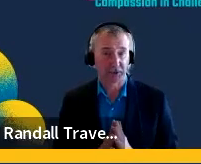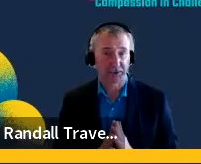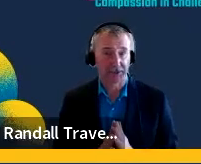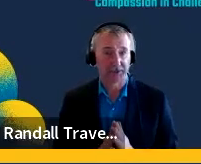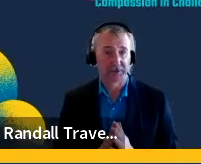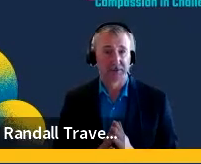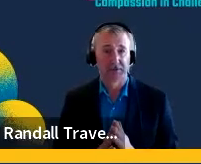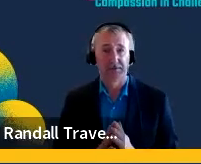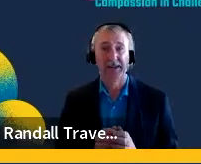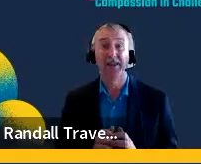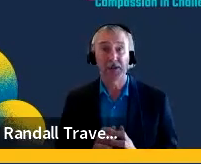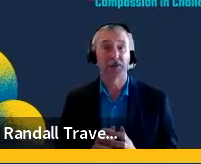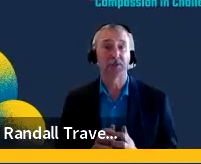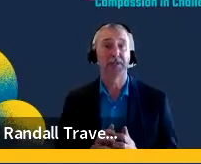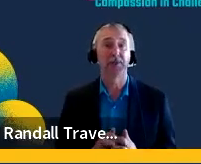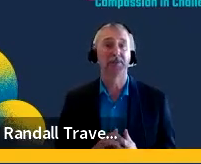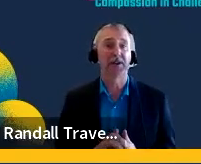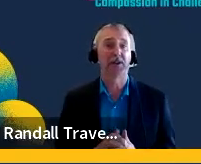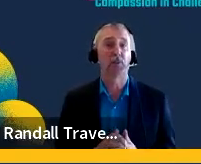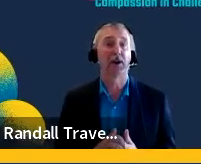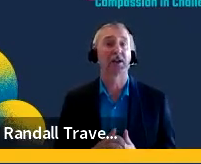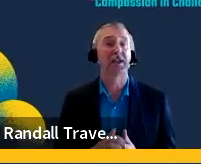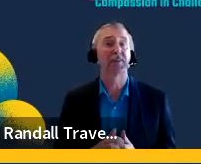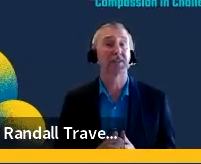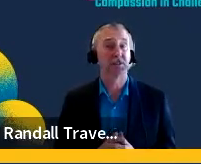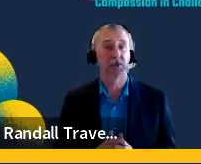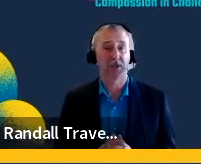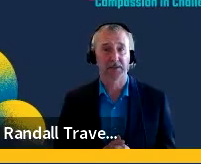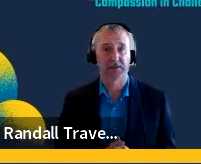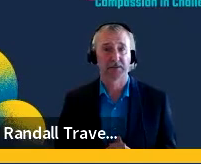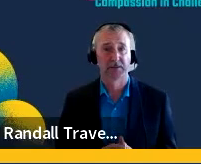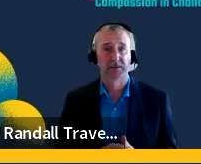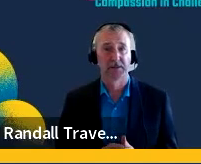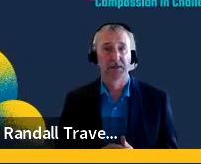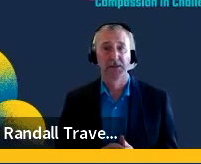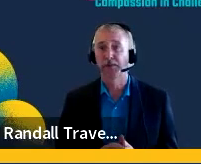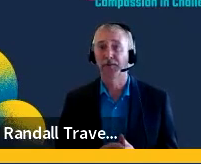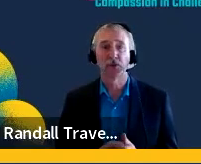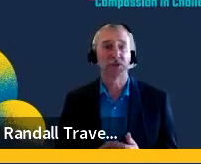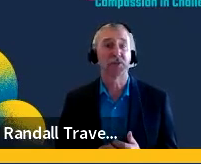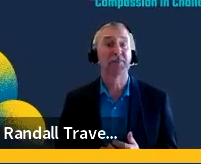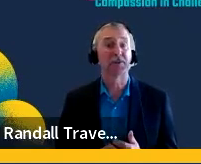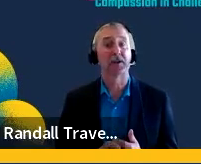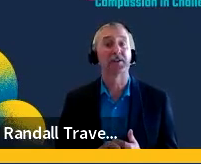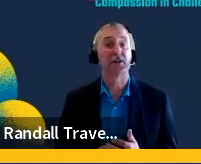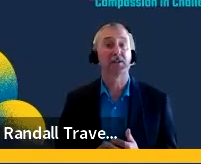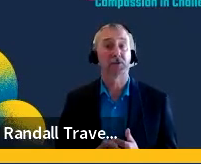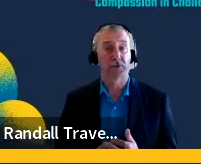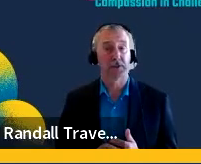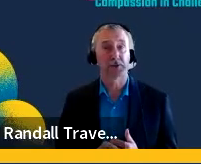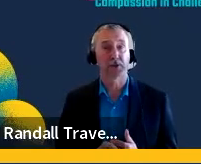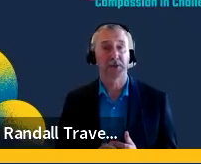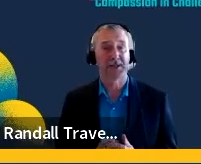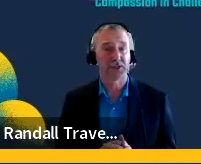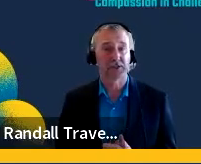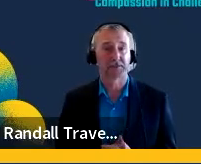respect for the land and the original people of the area where our campus is located. The university was built on the territory